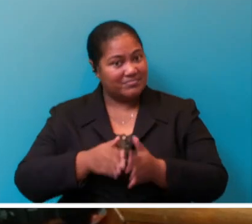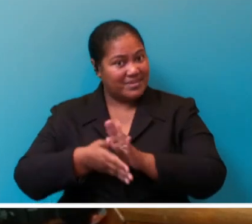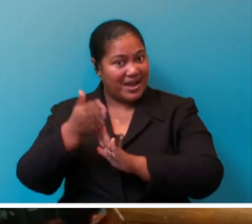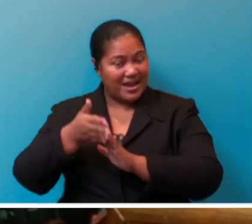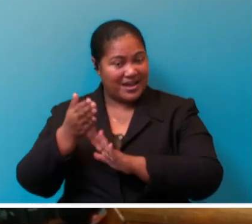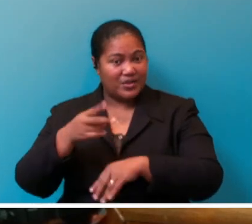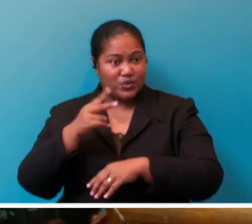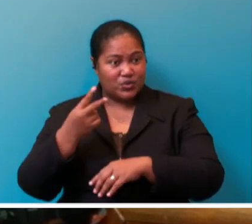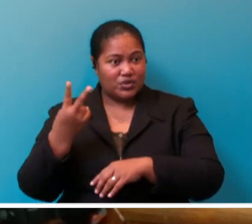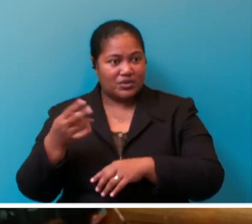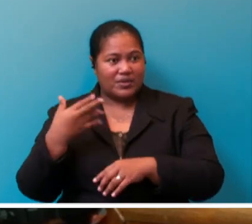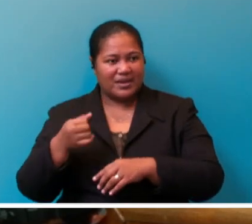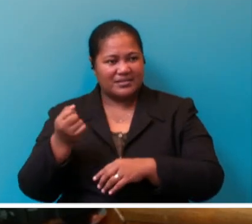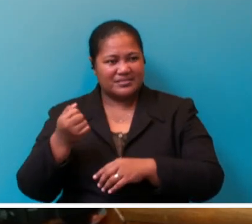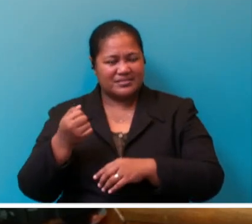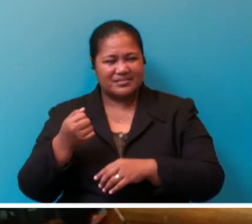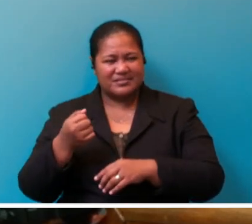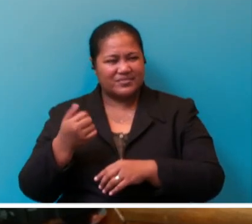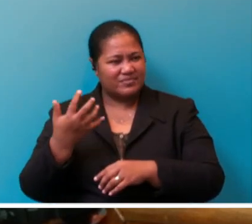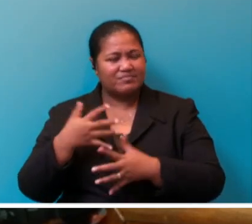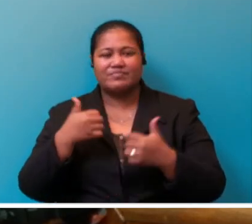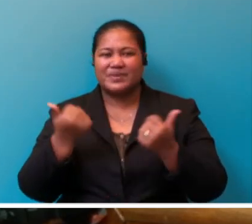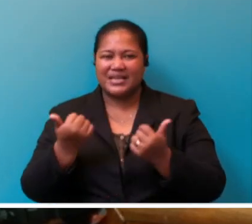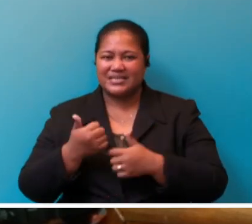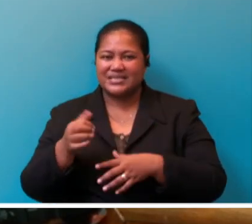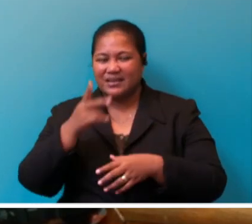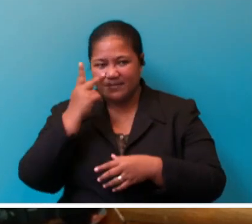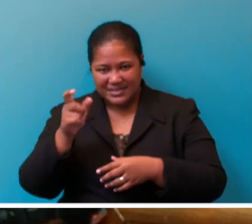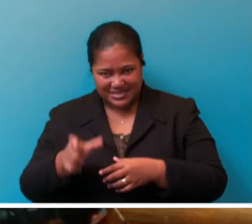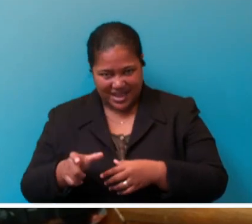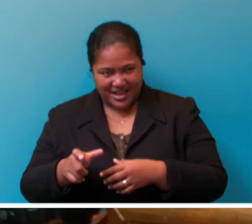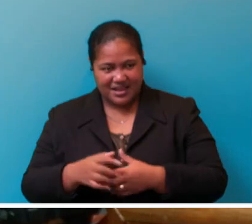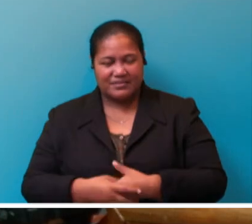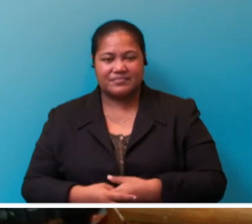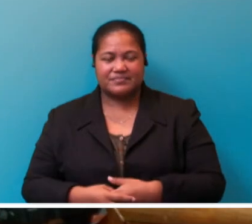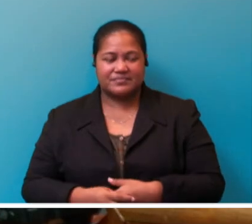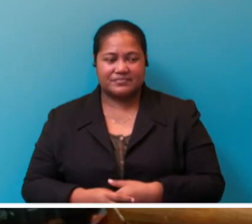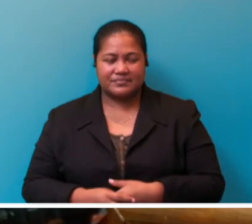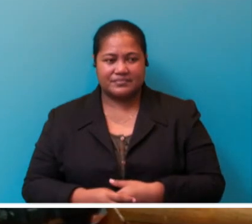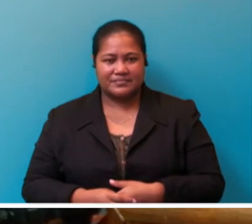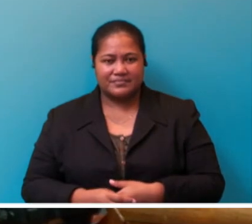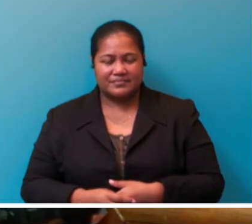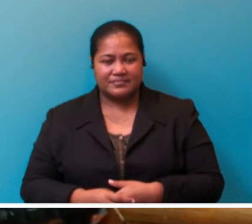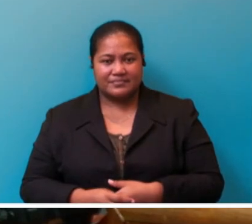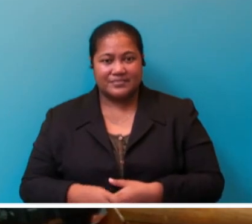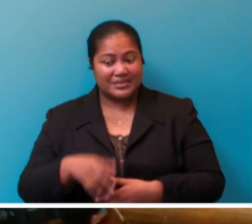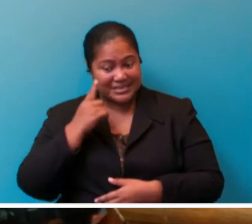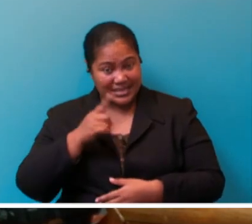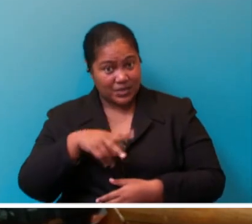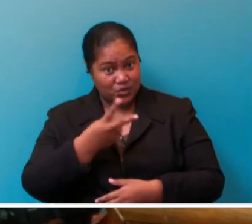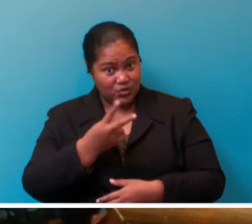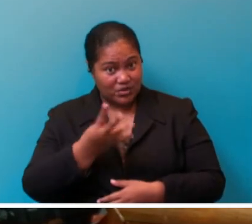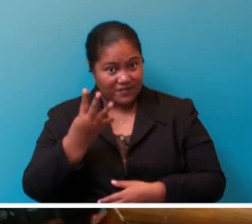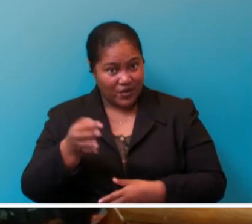received 1,586 cruise visitors, of course, COVID being a factor. Looking at 2024, Mr. Speaker,